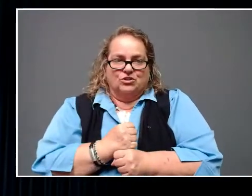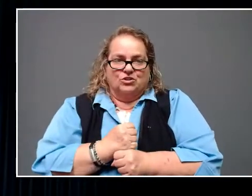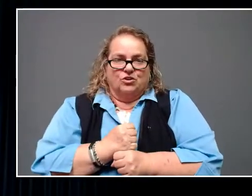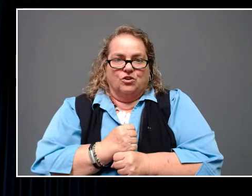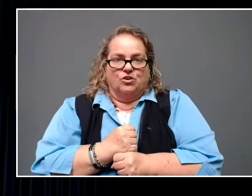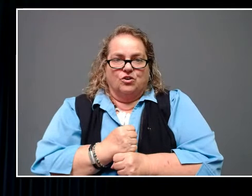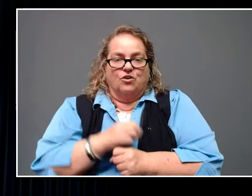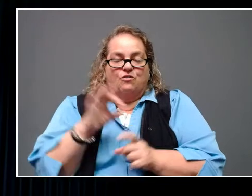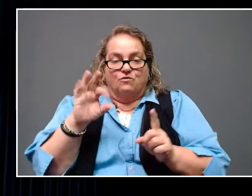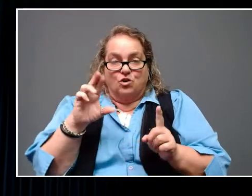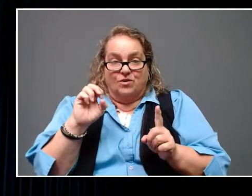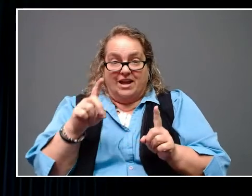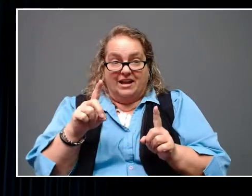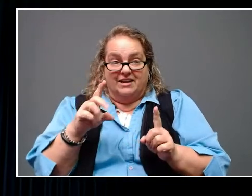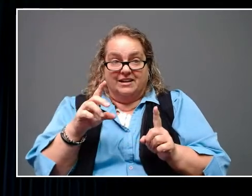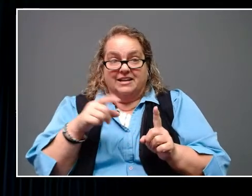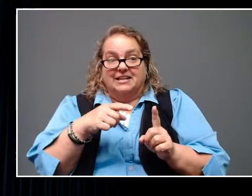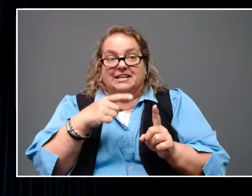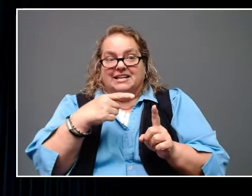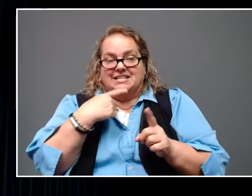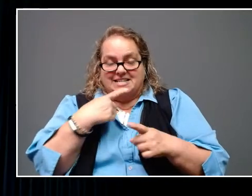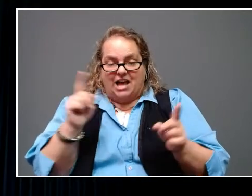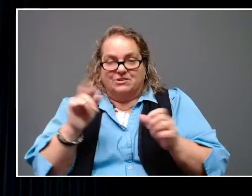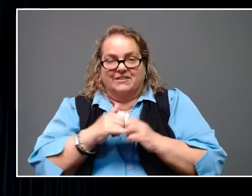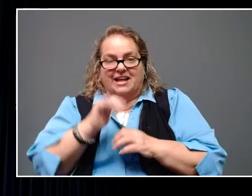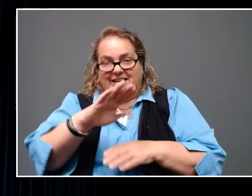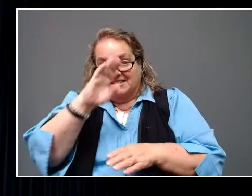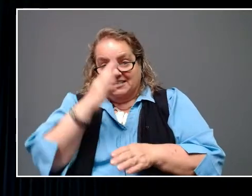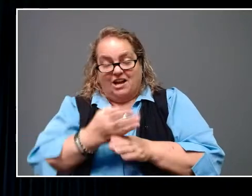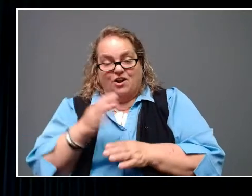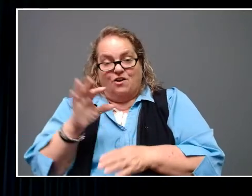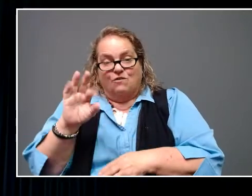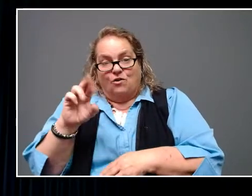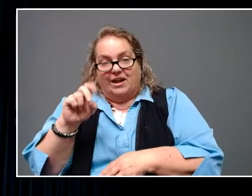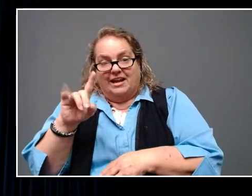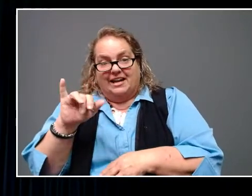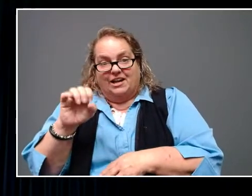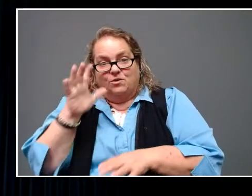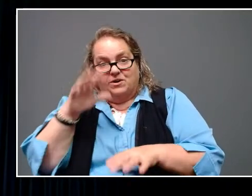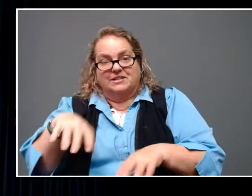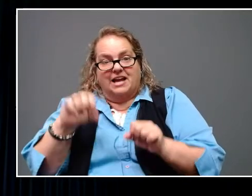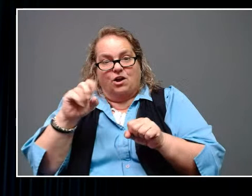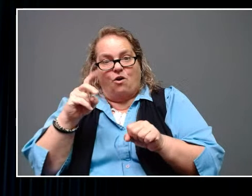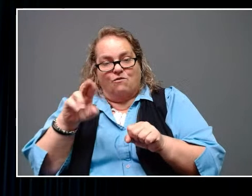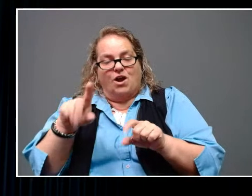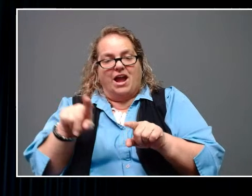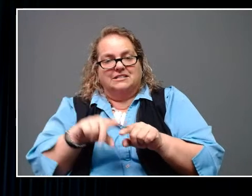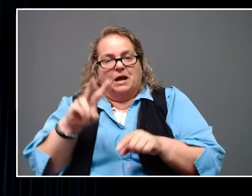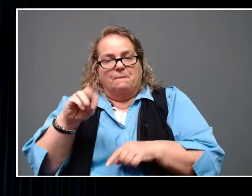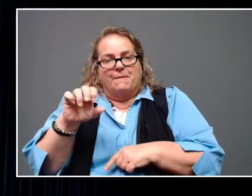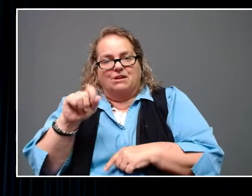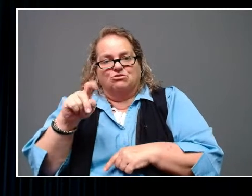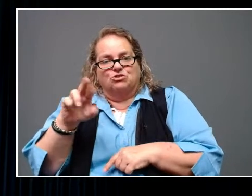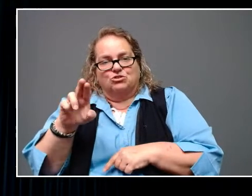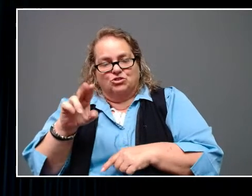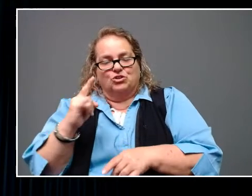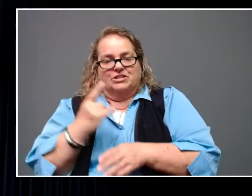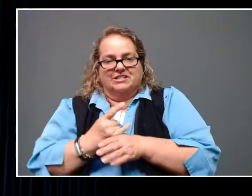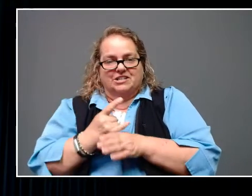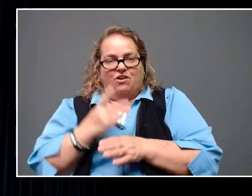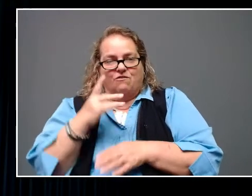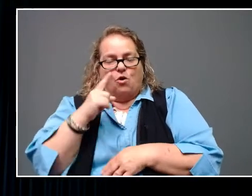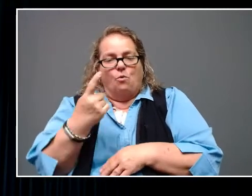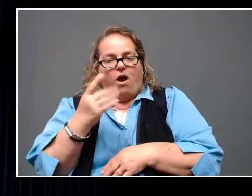to announce that his son, Freddie, was taking over as the master distiller for one of their locations. Freddie didn't